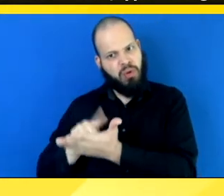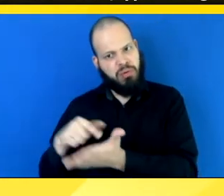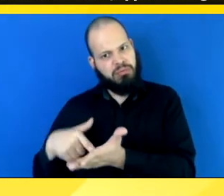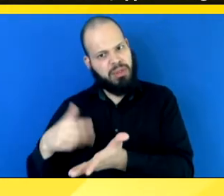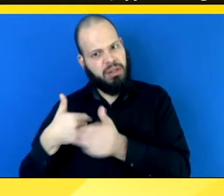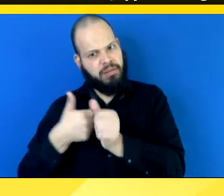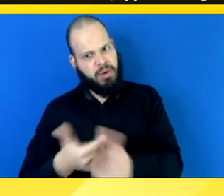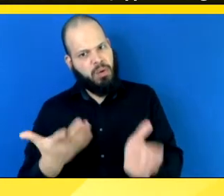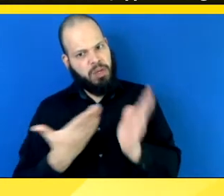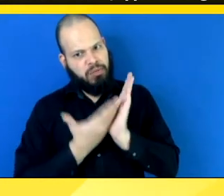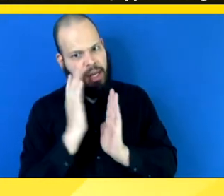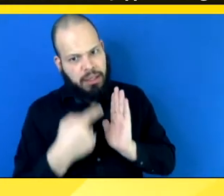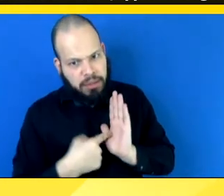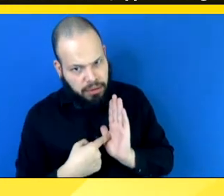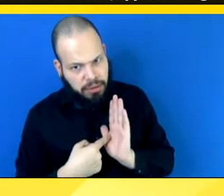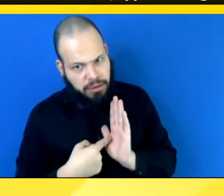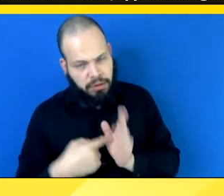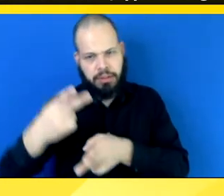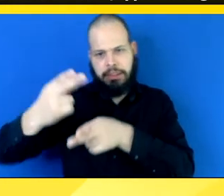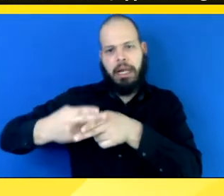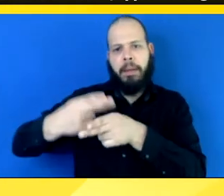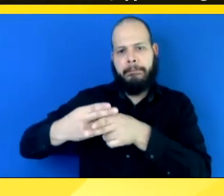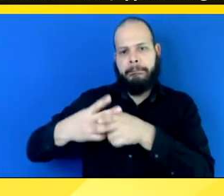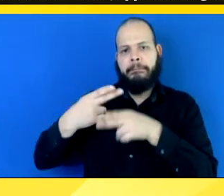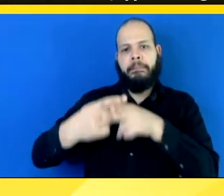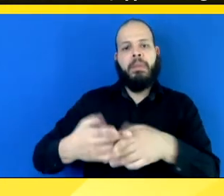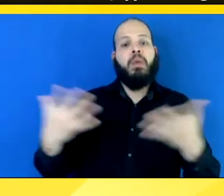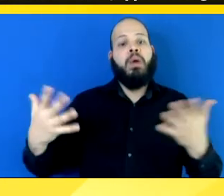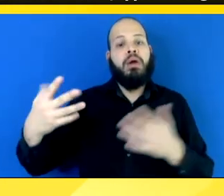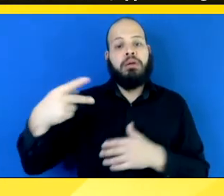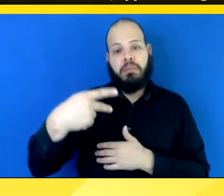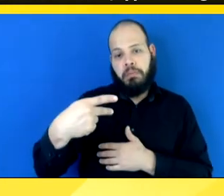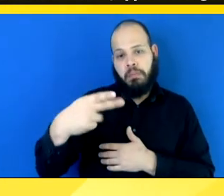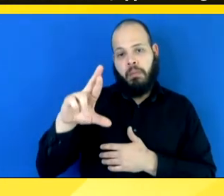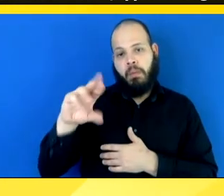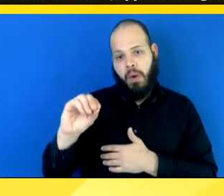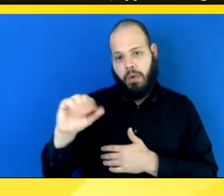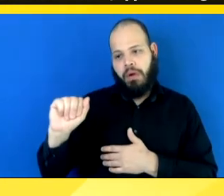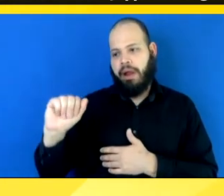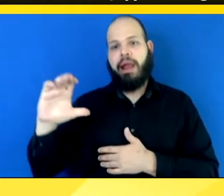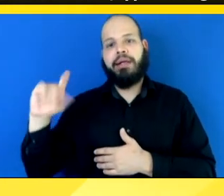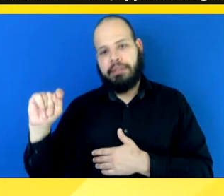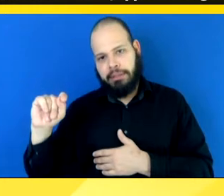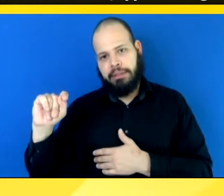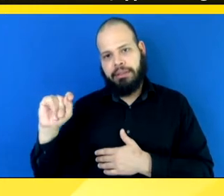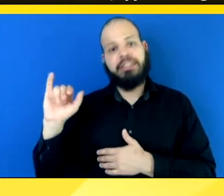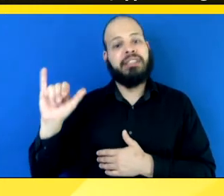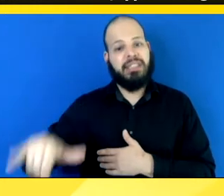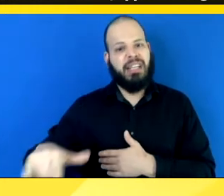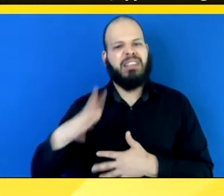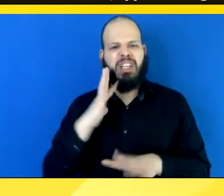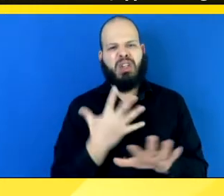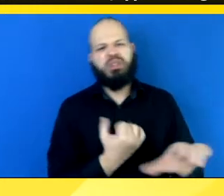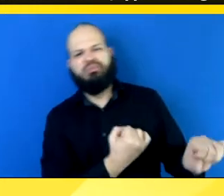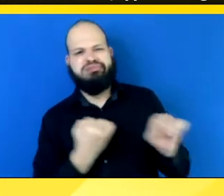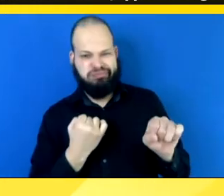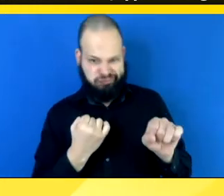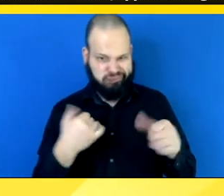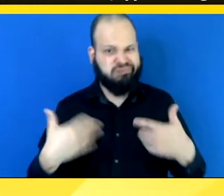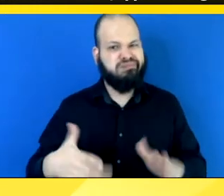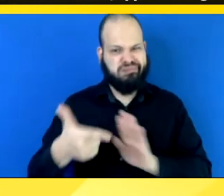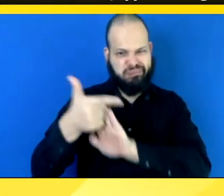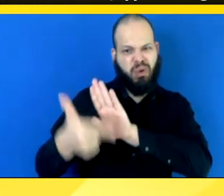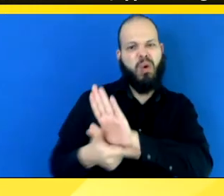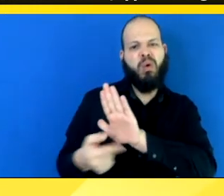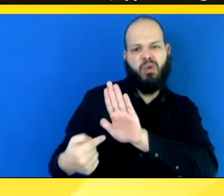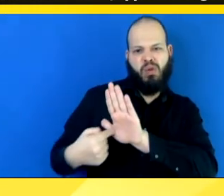It strengthens penalties for employers who retaliate against workers who are organizing. The PRO Act gives union members more power to win